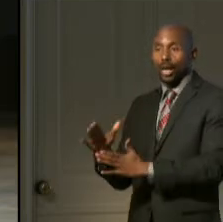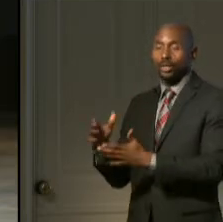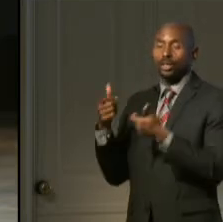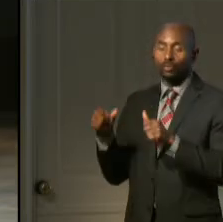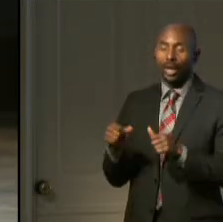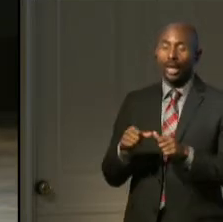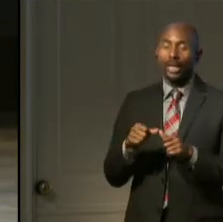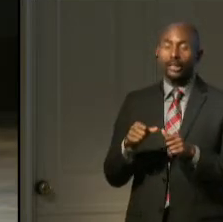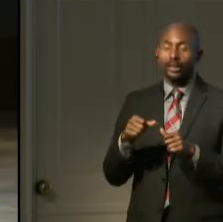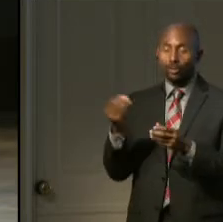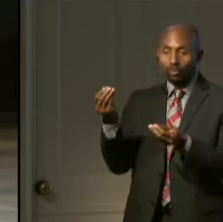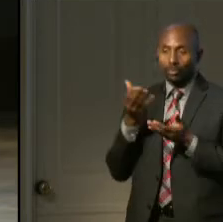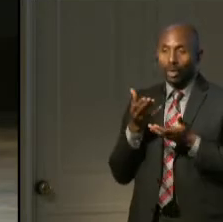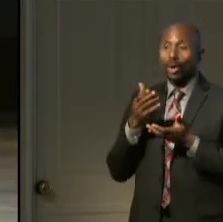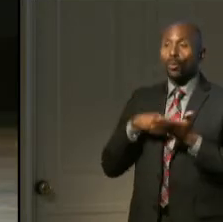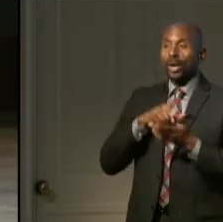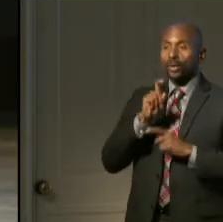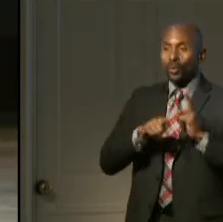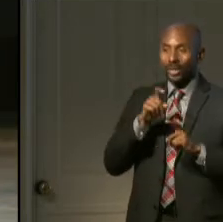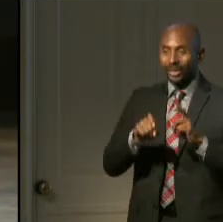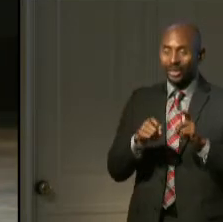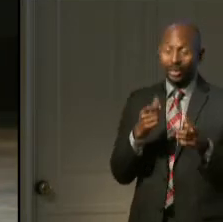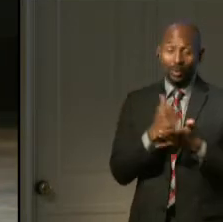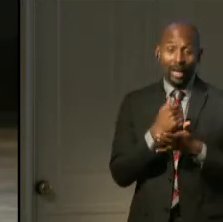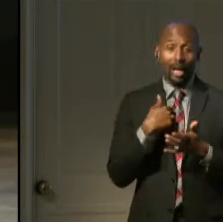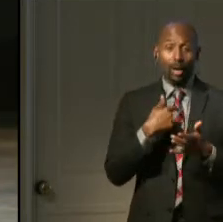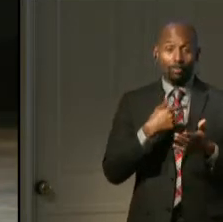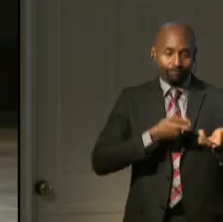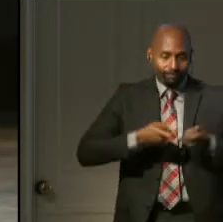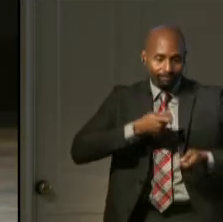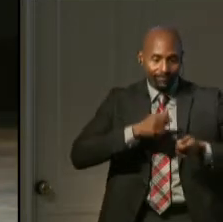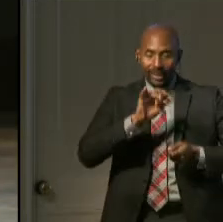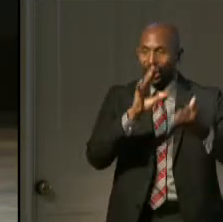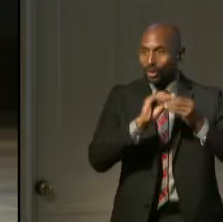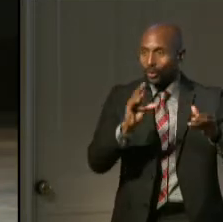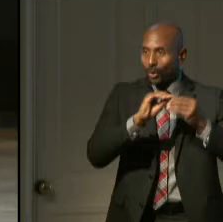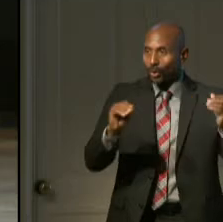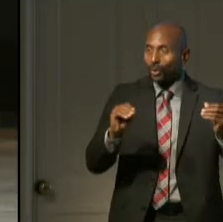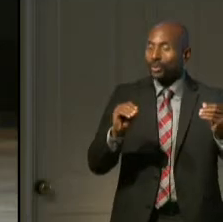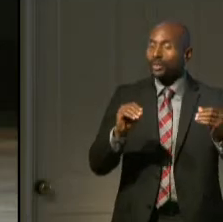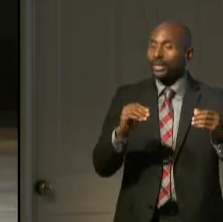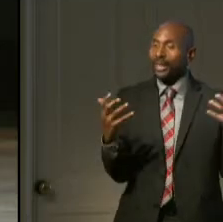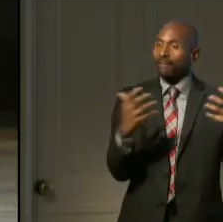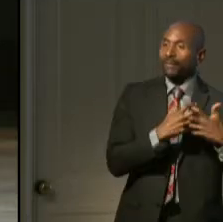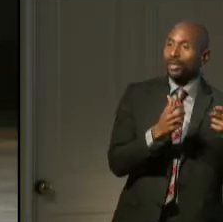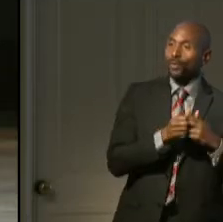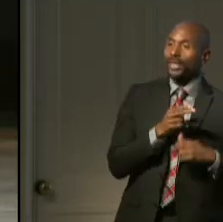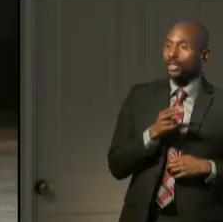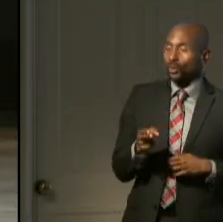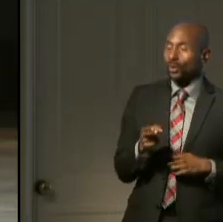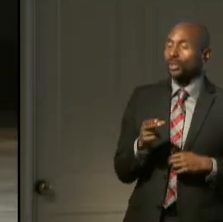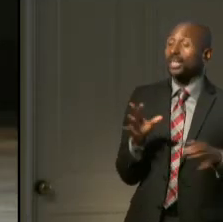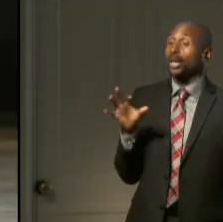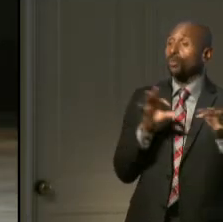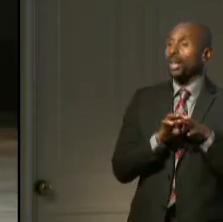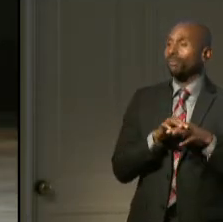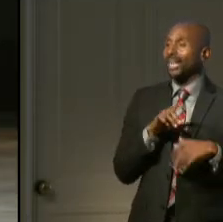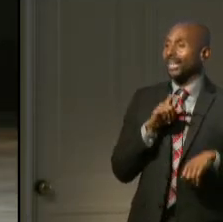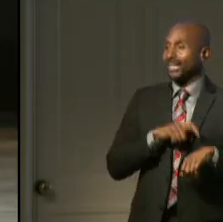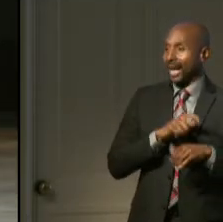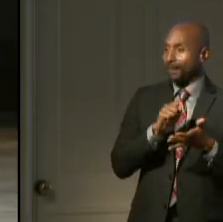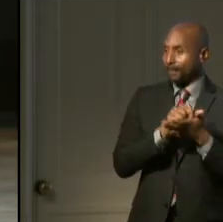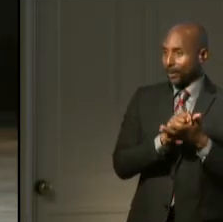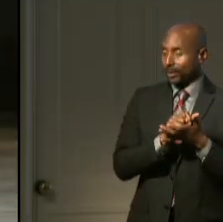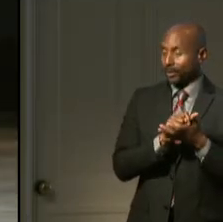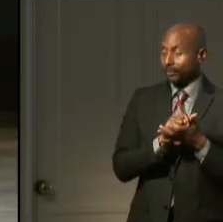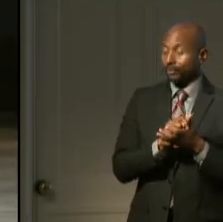to tell as much of their story in the historically relevant time periods as possible. And you get about